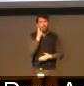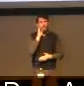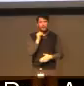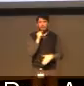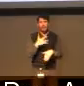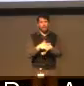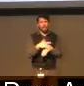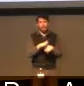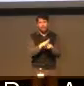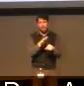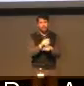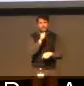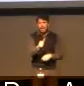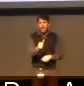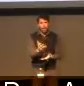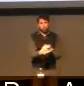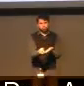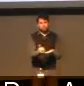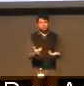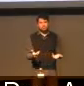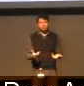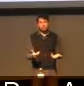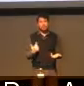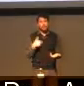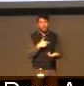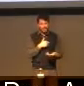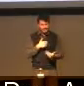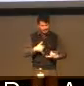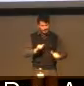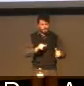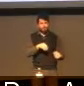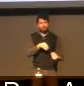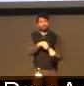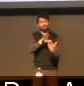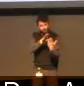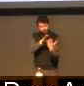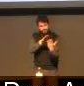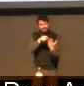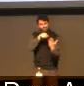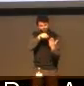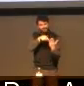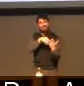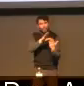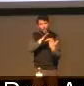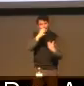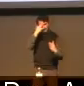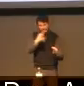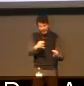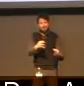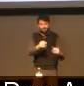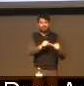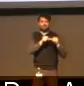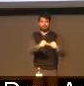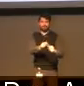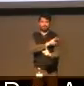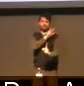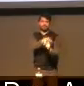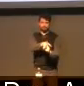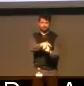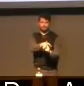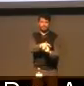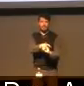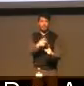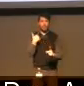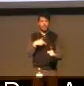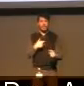So so we have used the surge staffing as we update the model with volumes that are